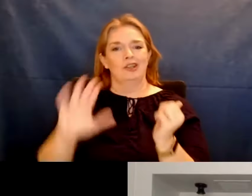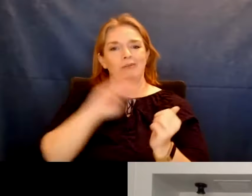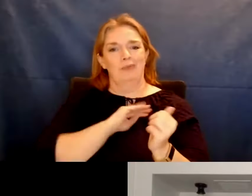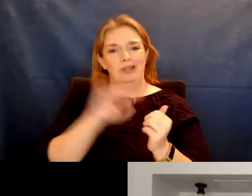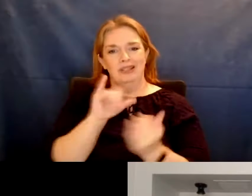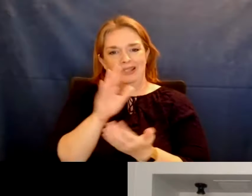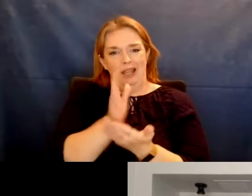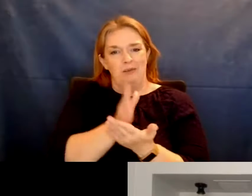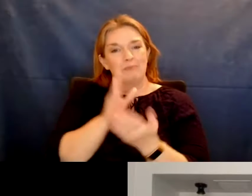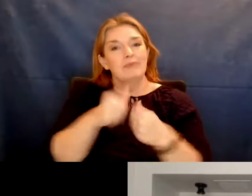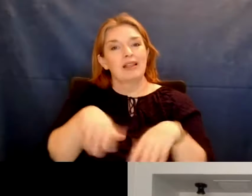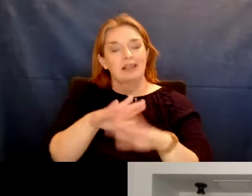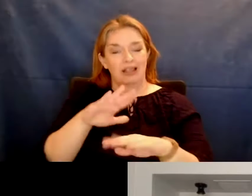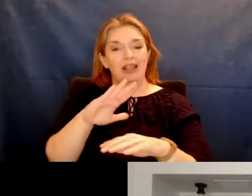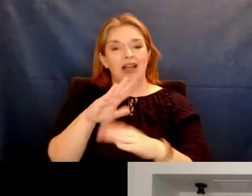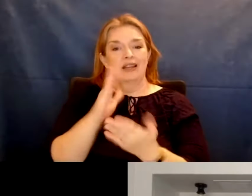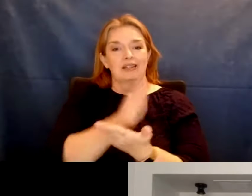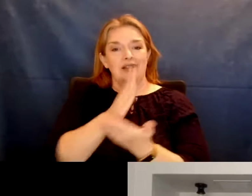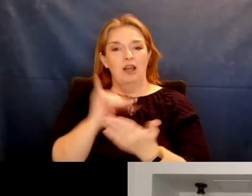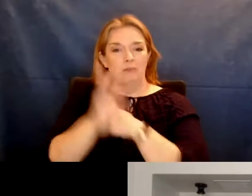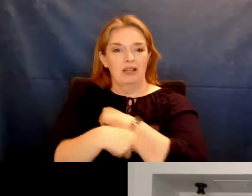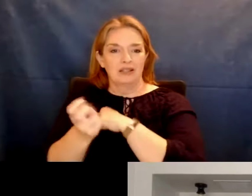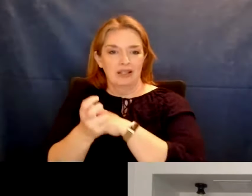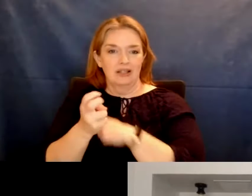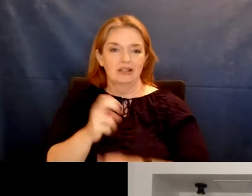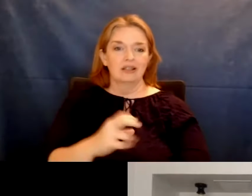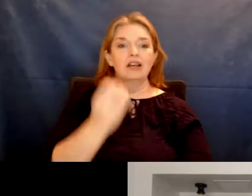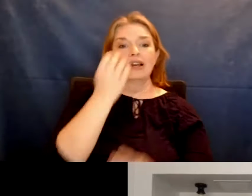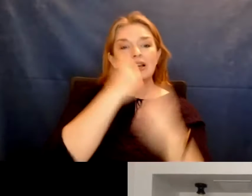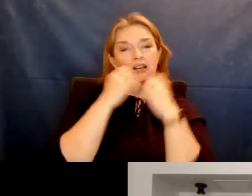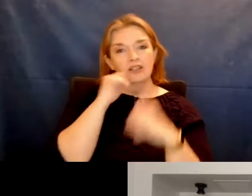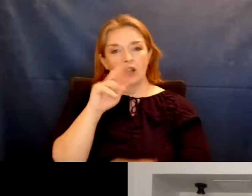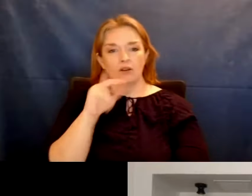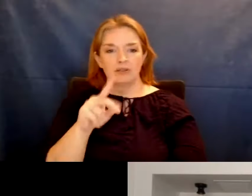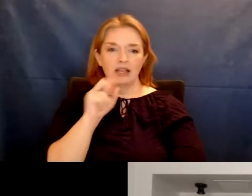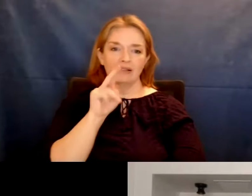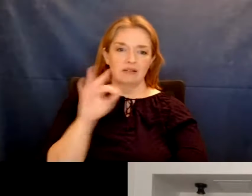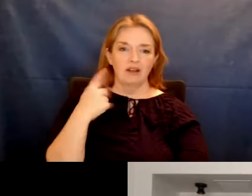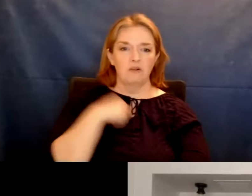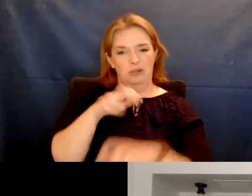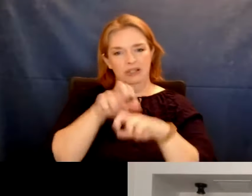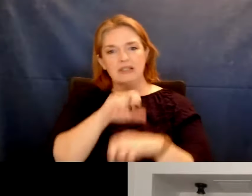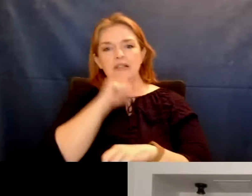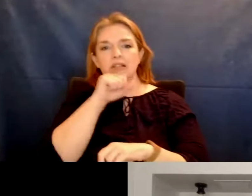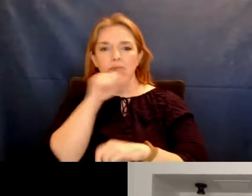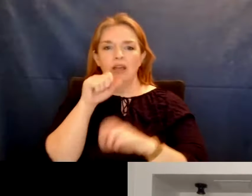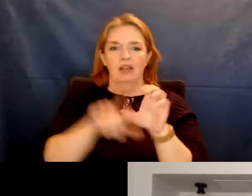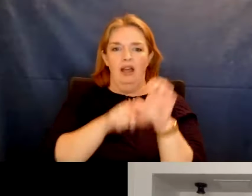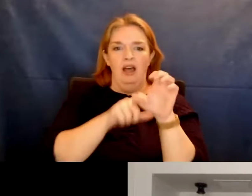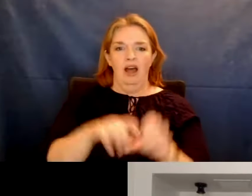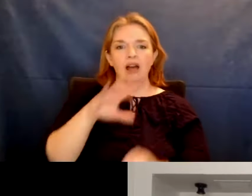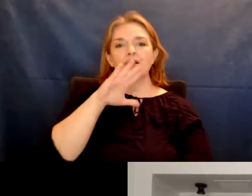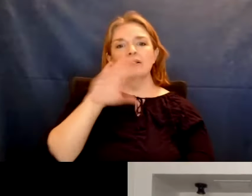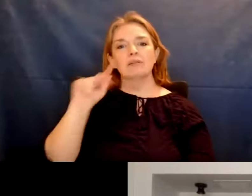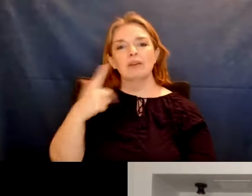steels. Chow saying snuff, see sit, submit, sense a hang blend, mud fly deal.